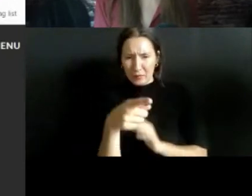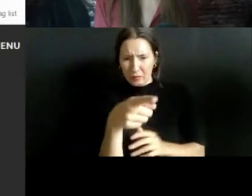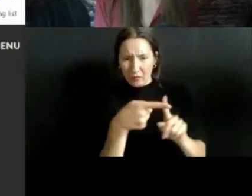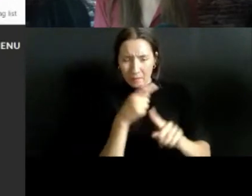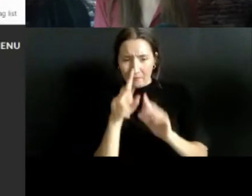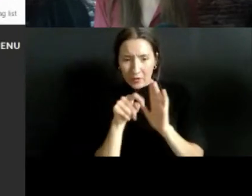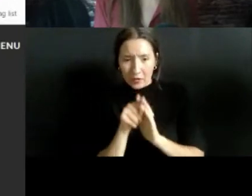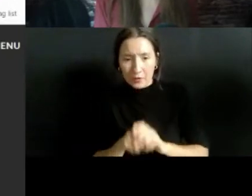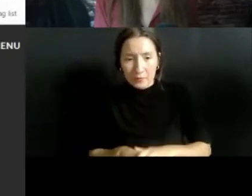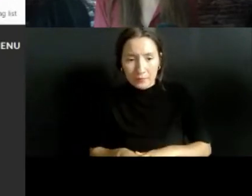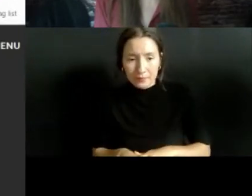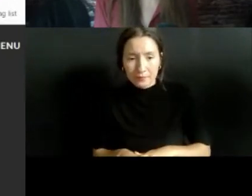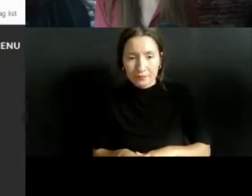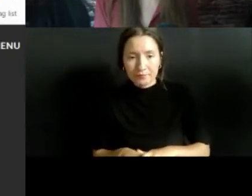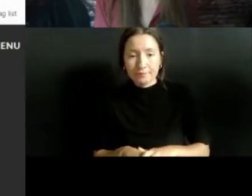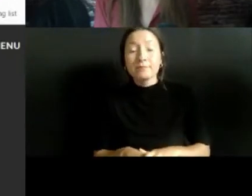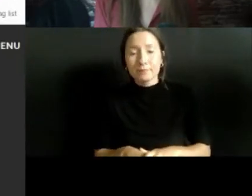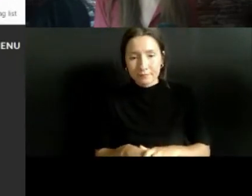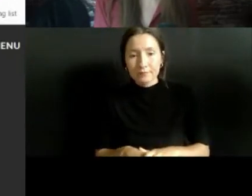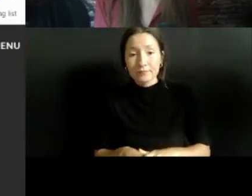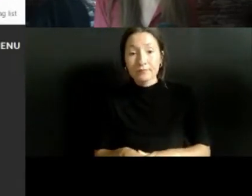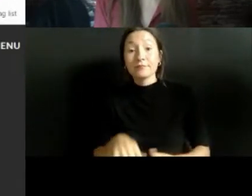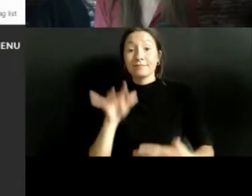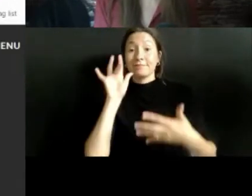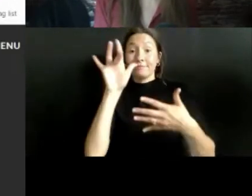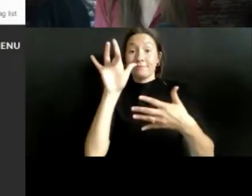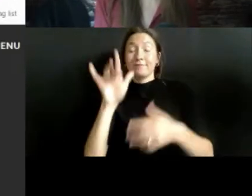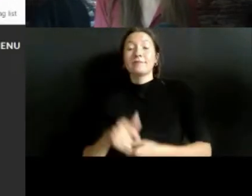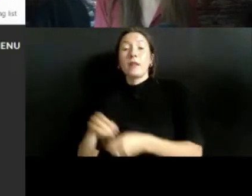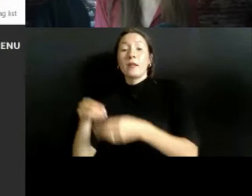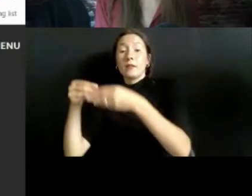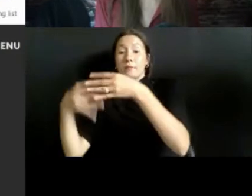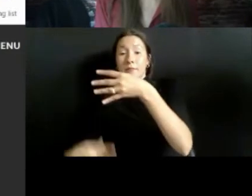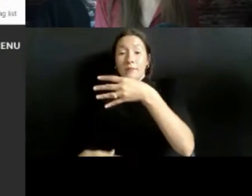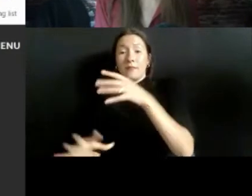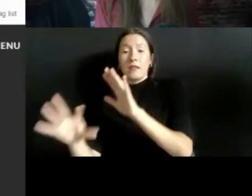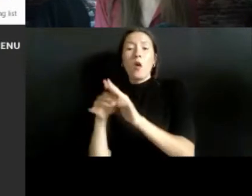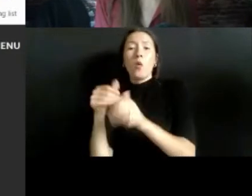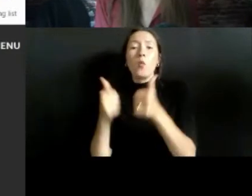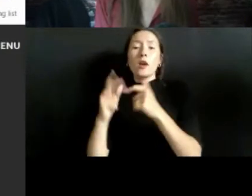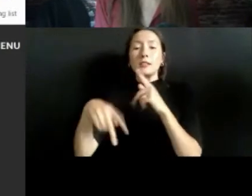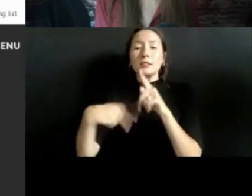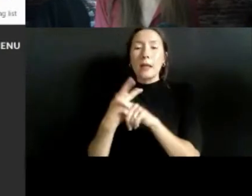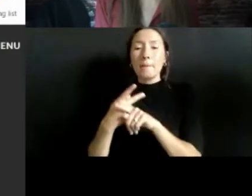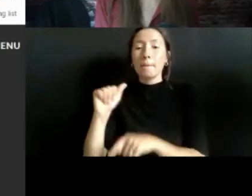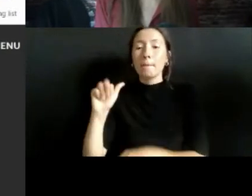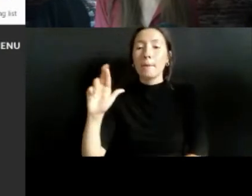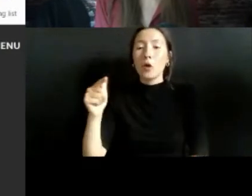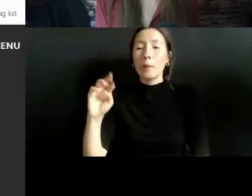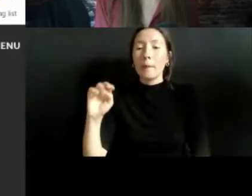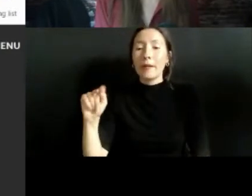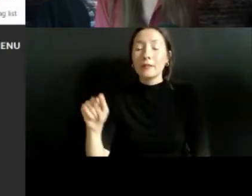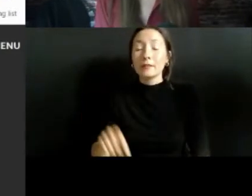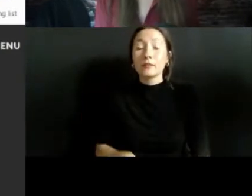menu, you'll select the type of argument you want, such as greater than or less than. There, I have a such